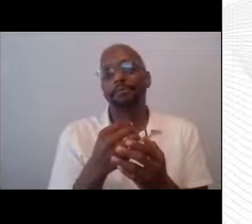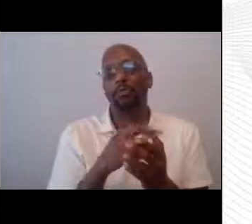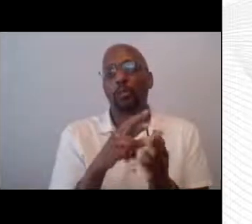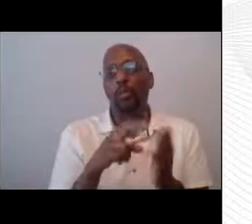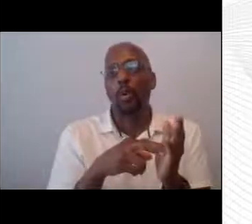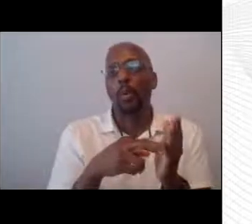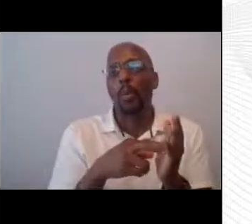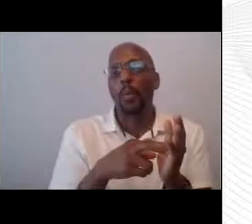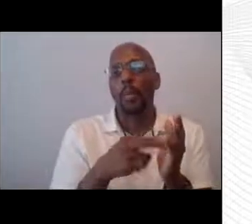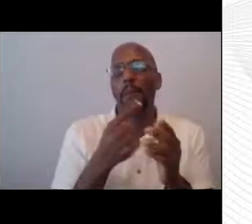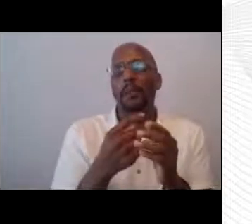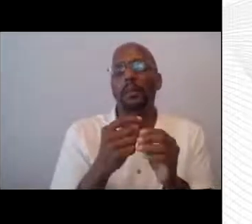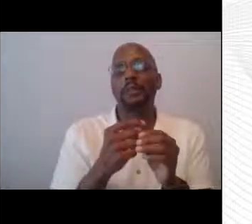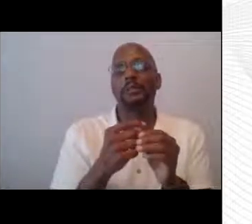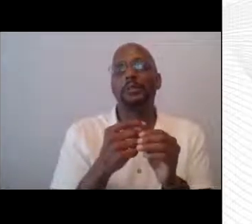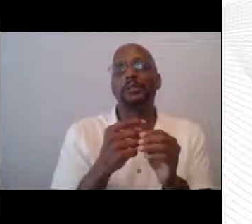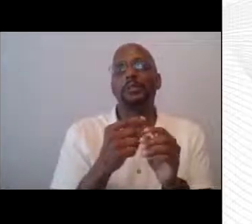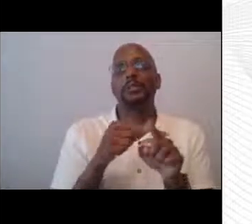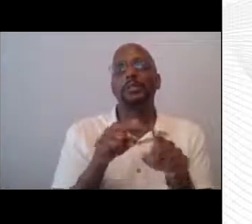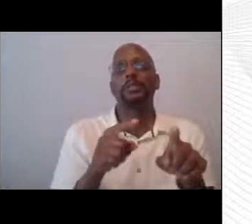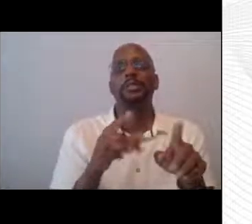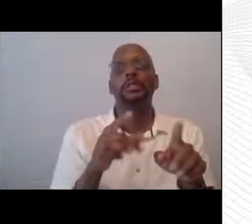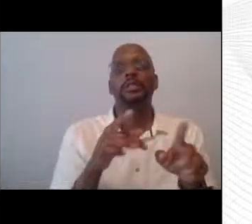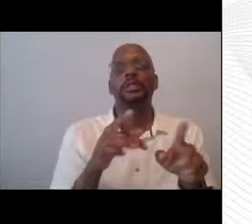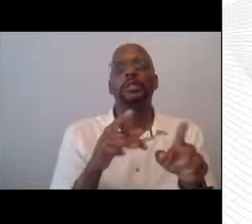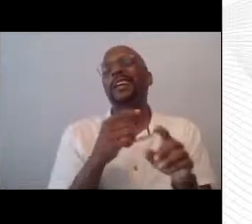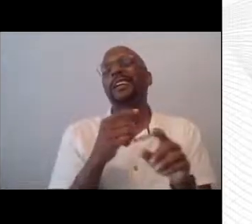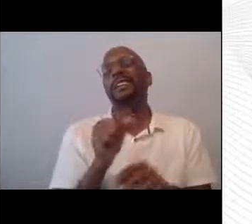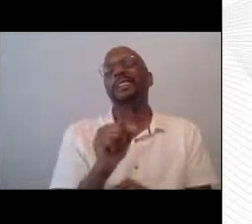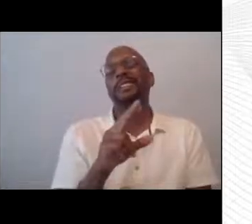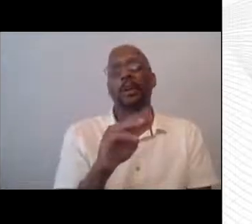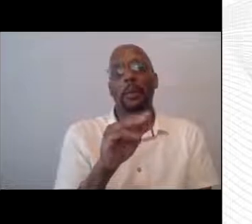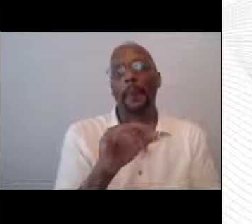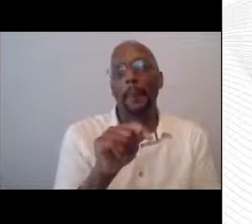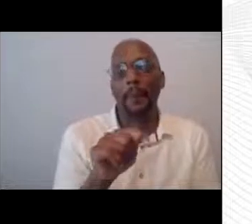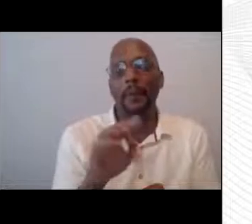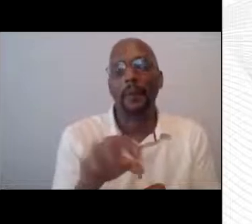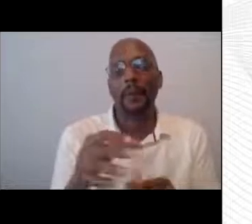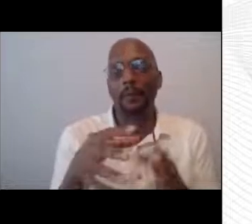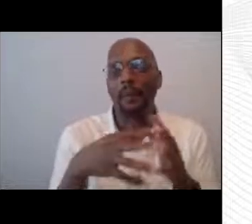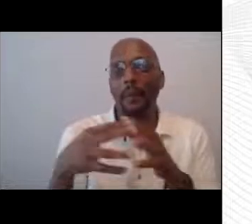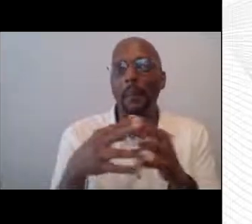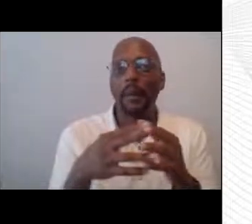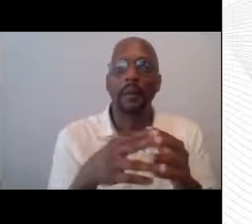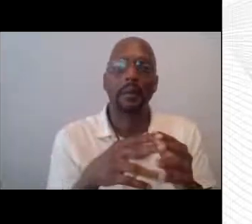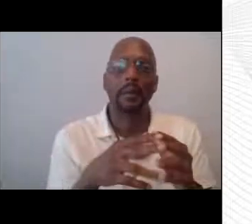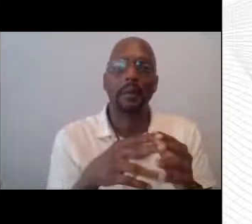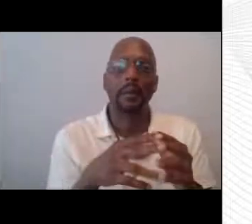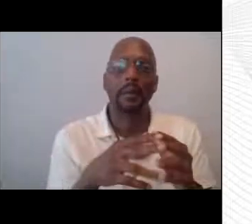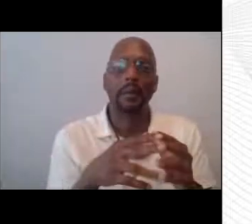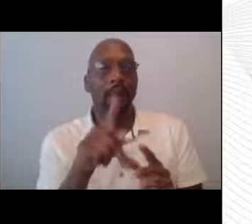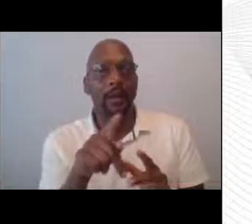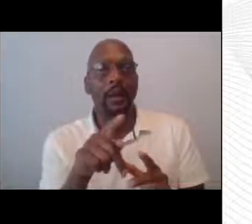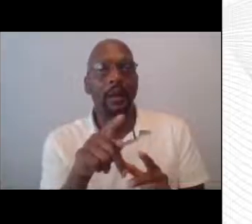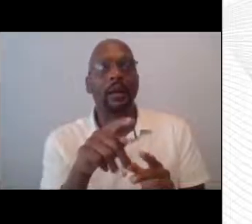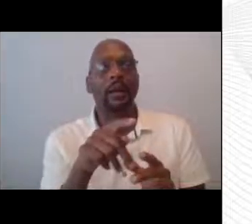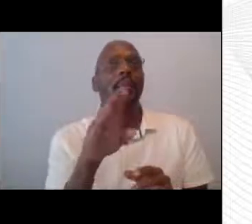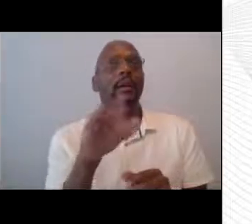during events like the Summit of the Americas, when President Biden, Vice President Harris, and multiple foreign